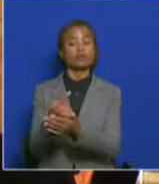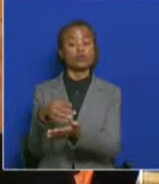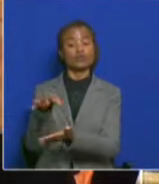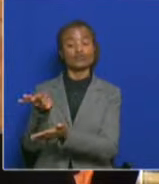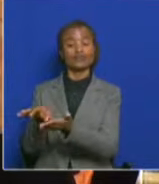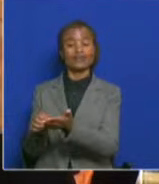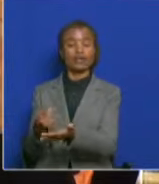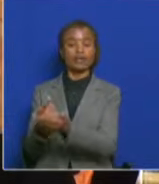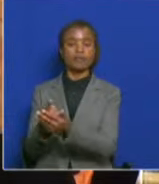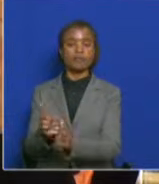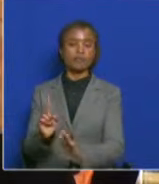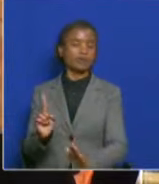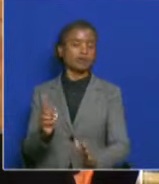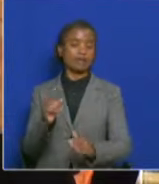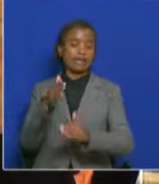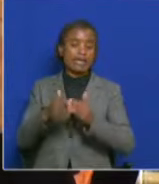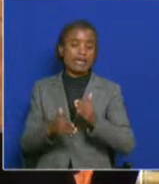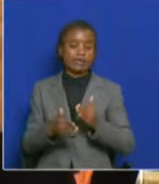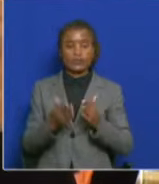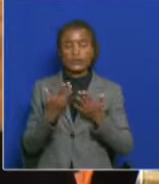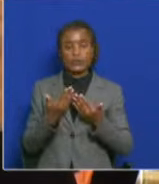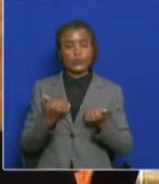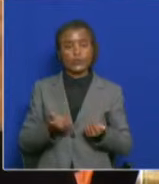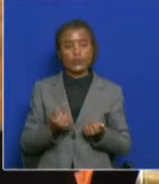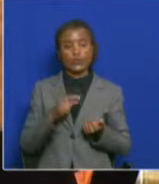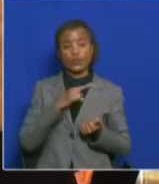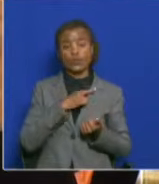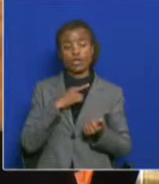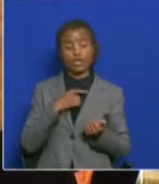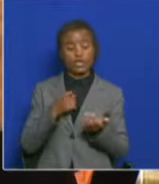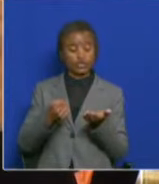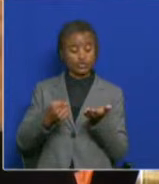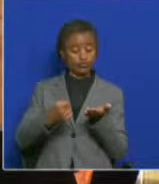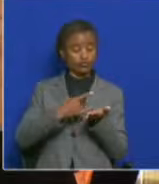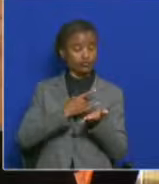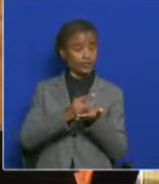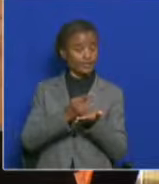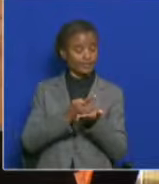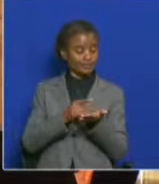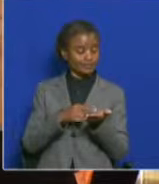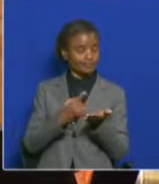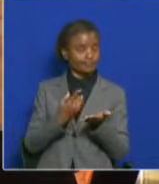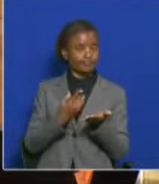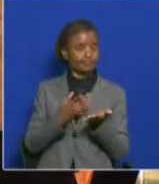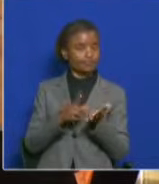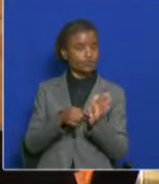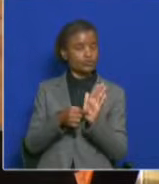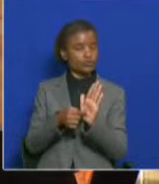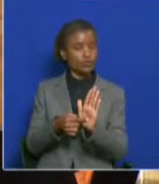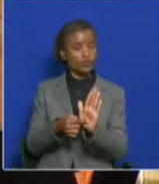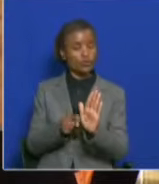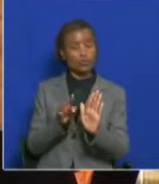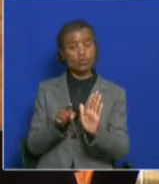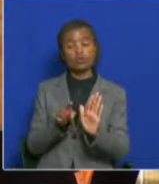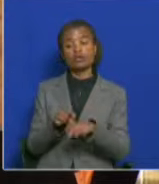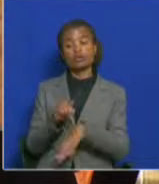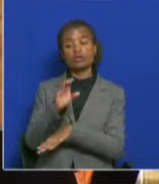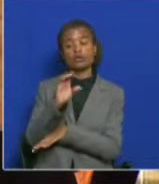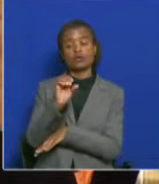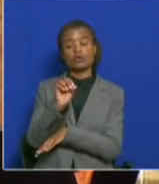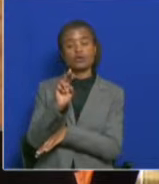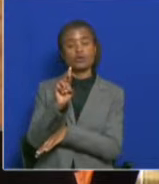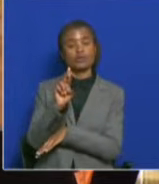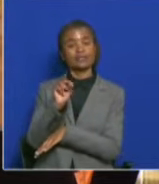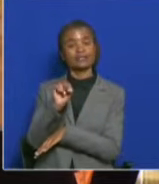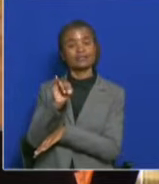not reflected on the chats whether this contract was ever concluded and whether Carney Links in fact secured